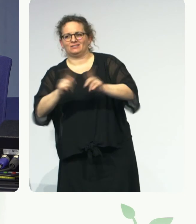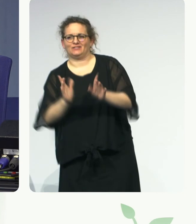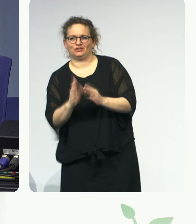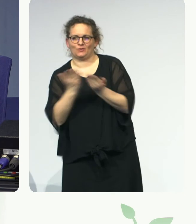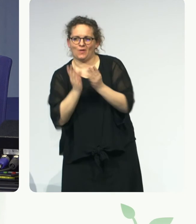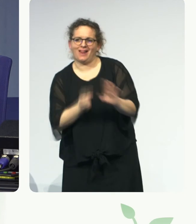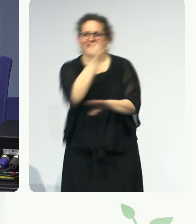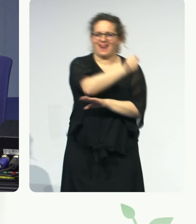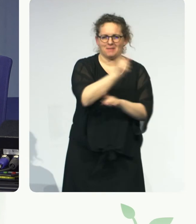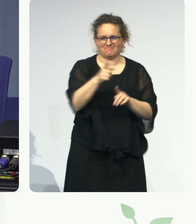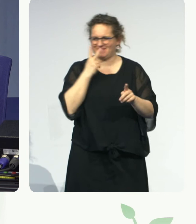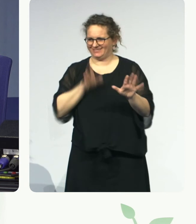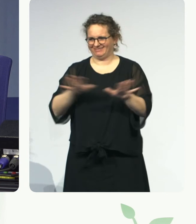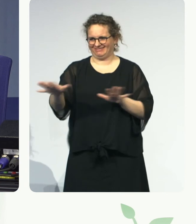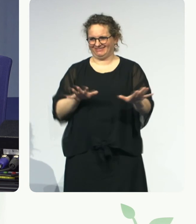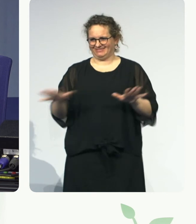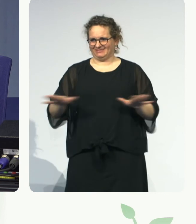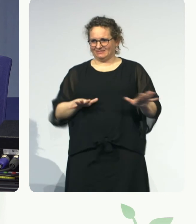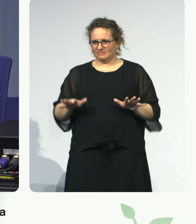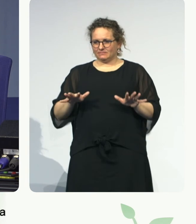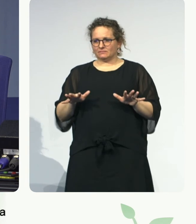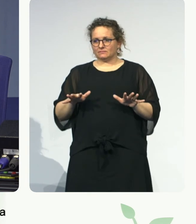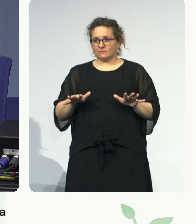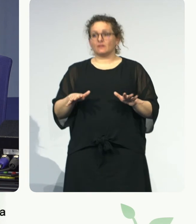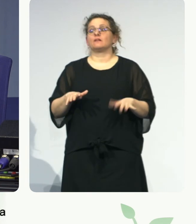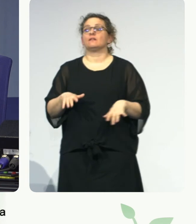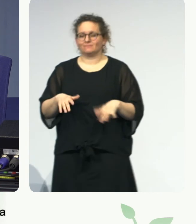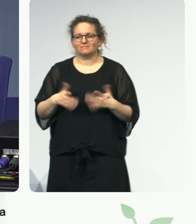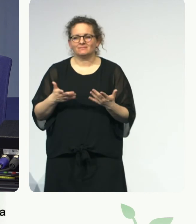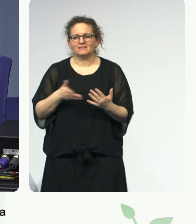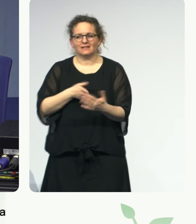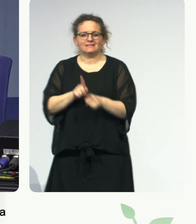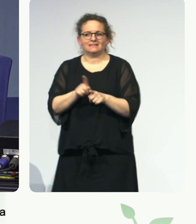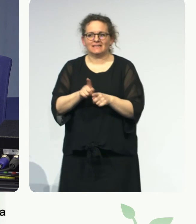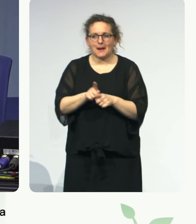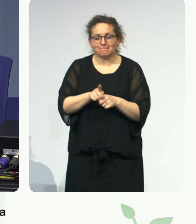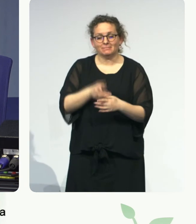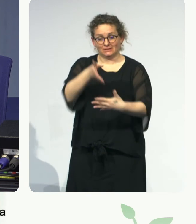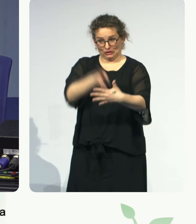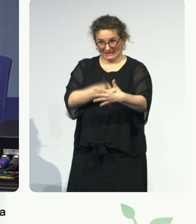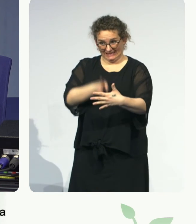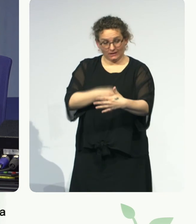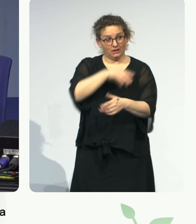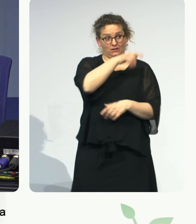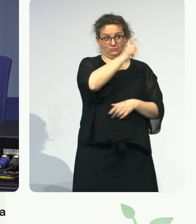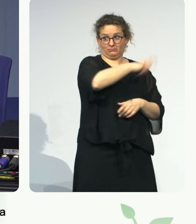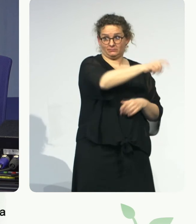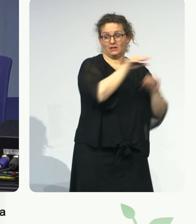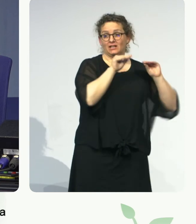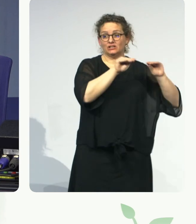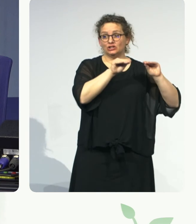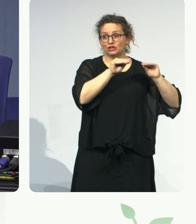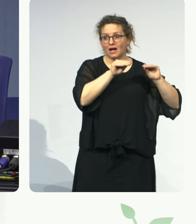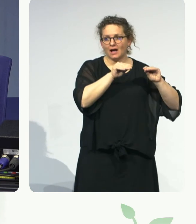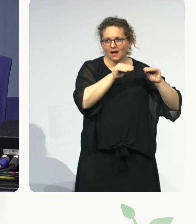The screening that we provide to our teachers is early identification of learning